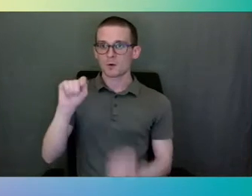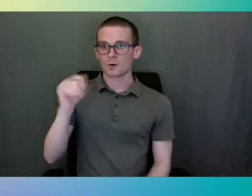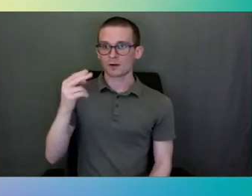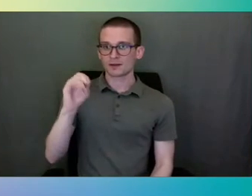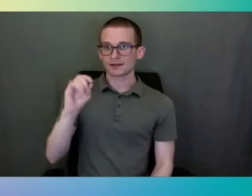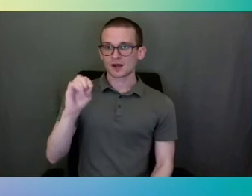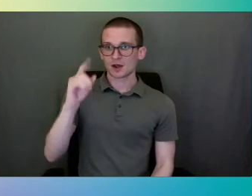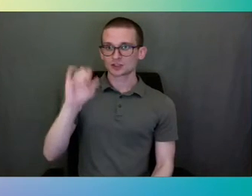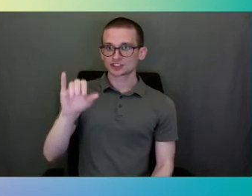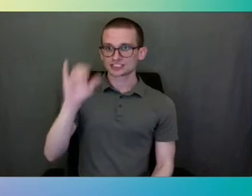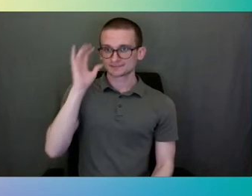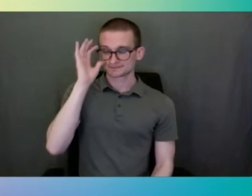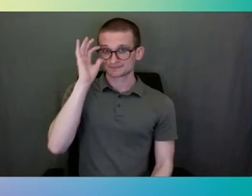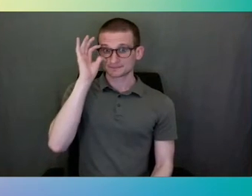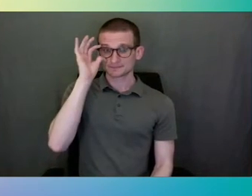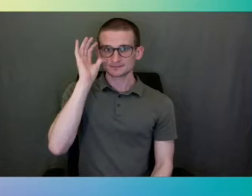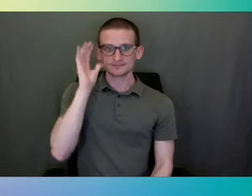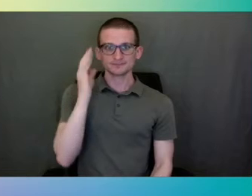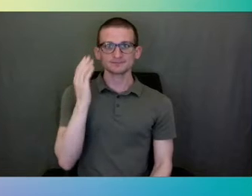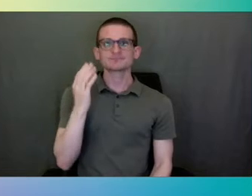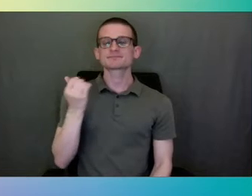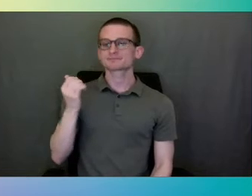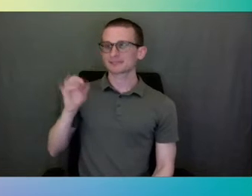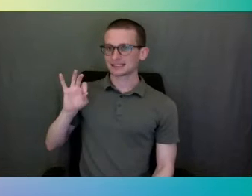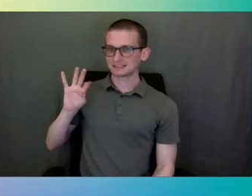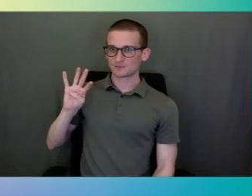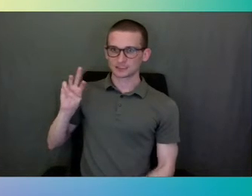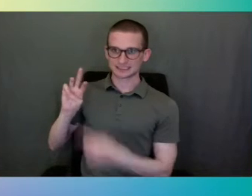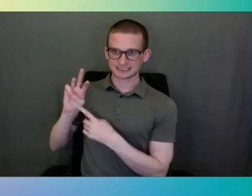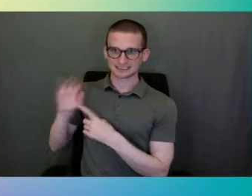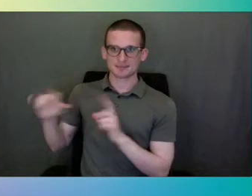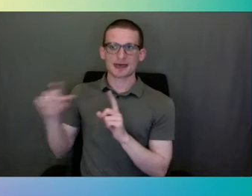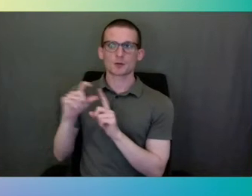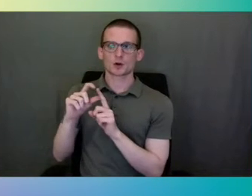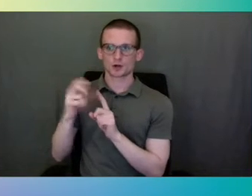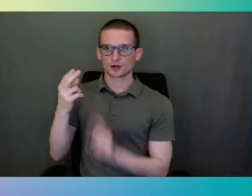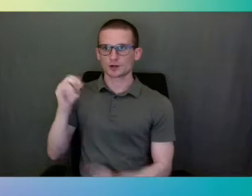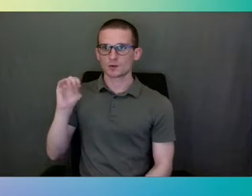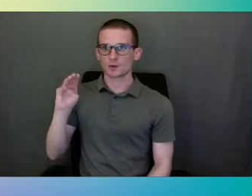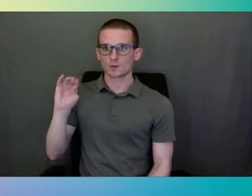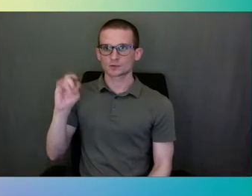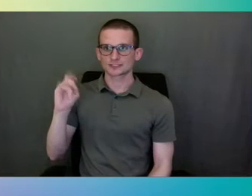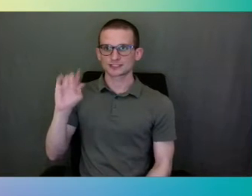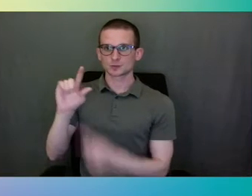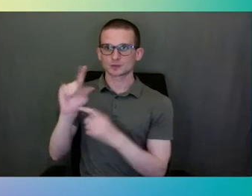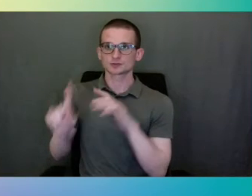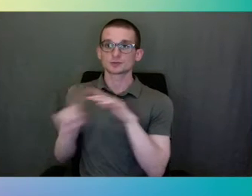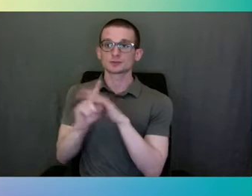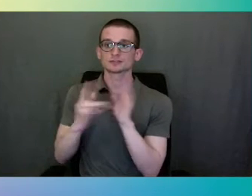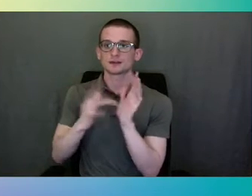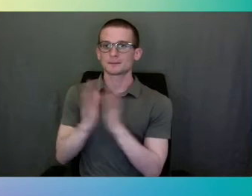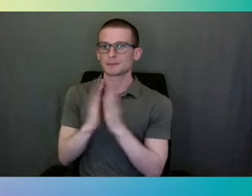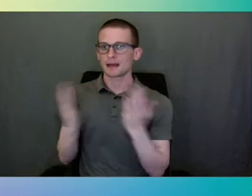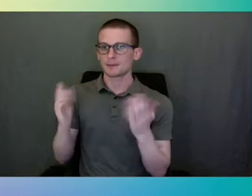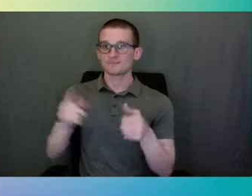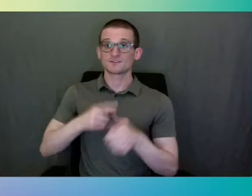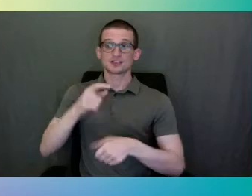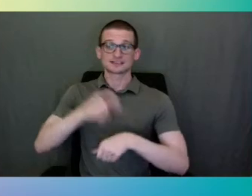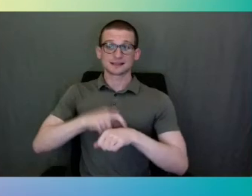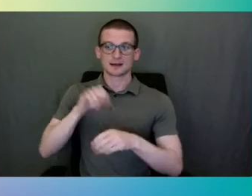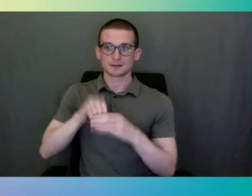So there we have it. 1946, the word homosexuals appears in the Bible for the first time in the RSV